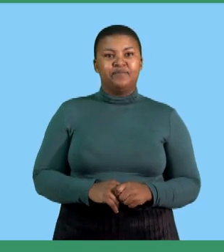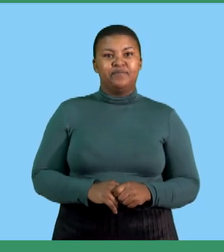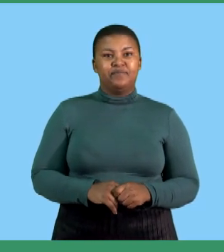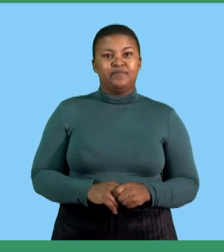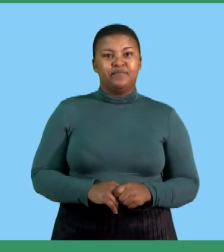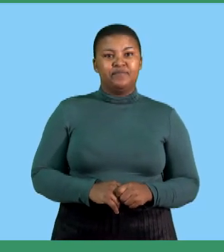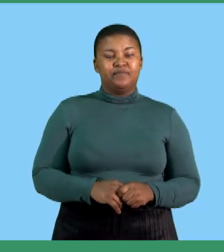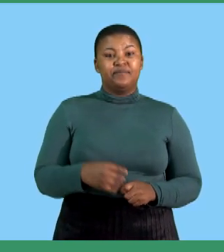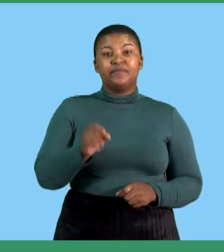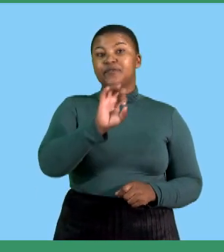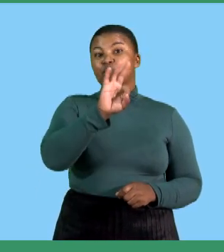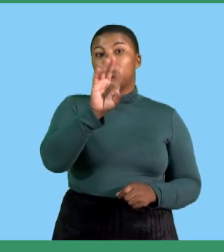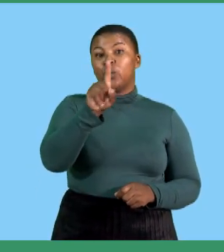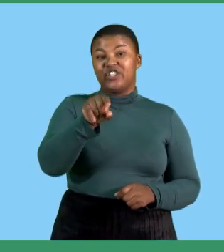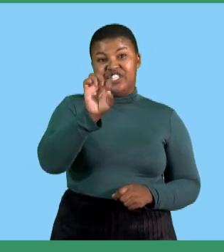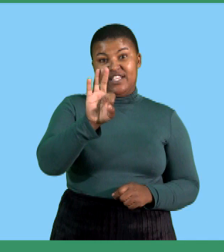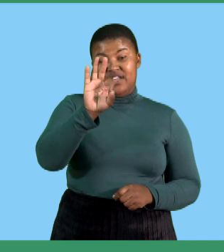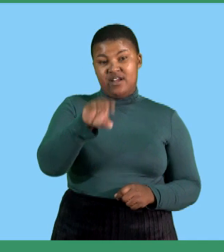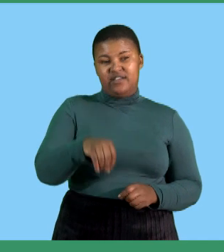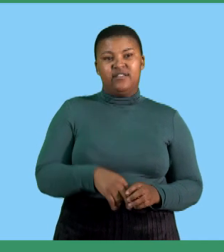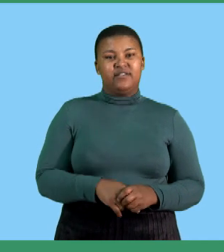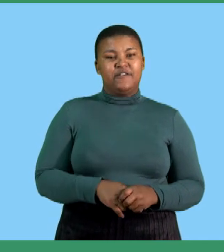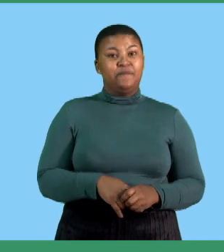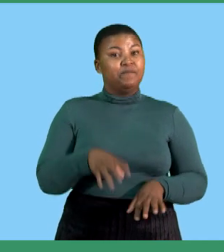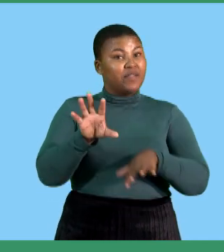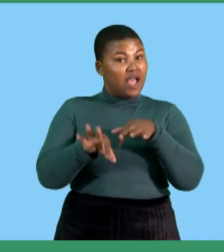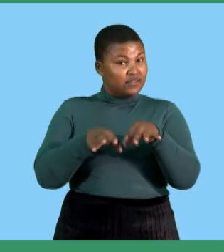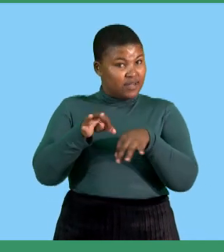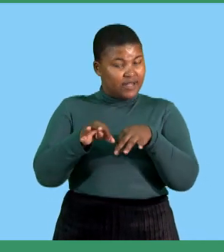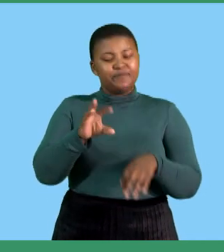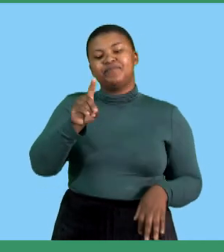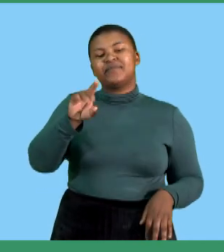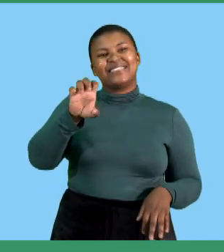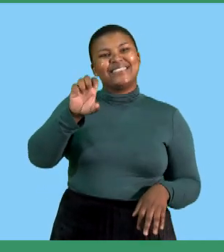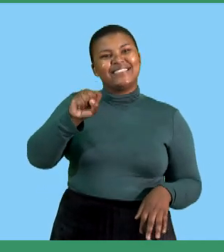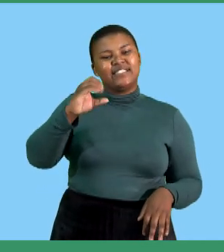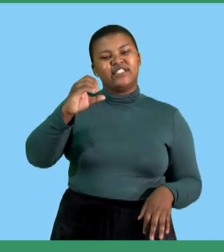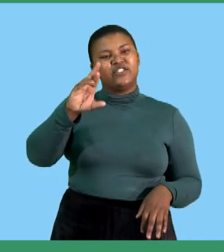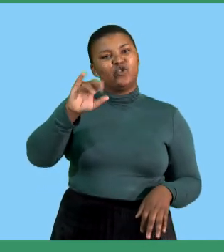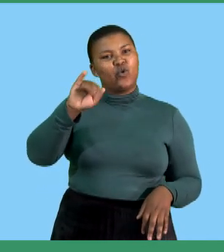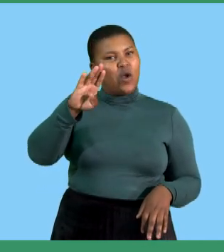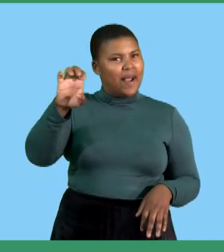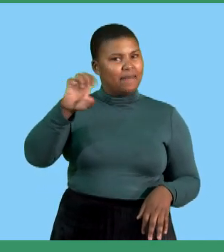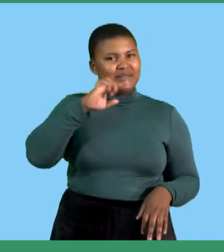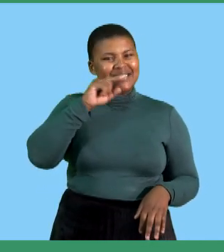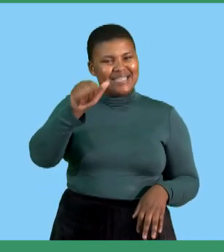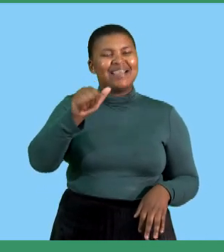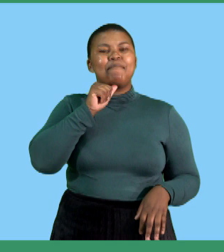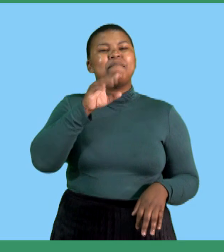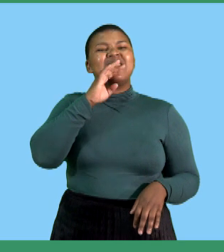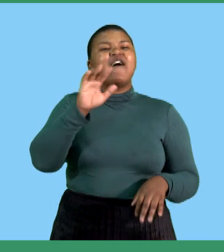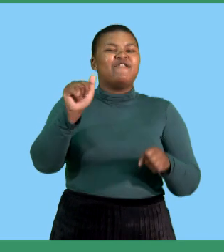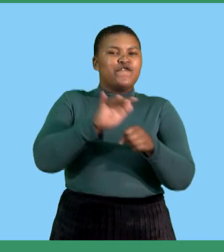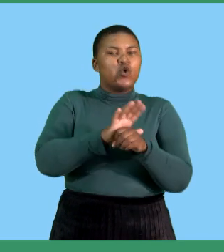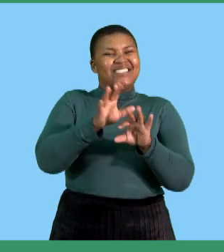3. Question 3 asks, describe. Now describe means you have to answer in